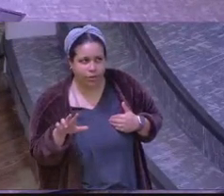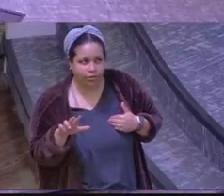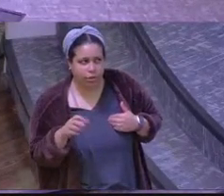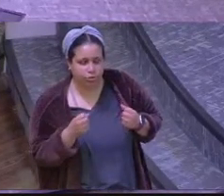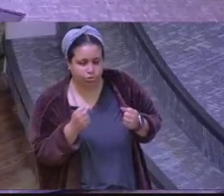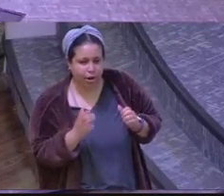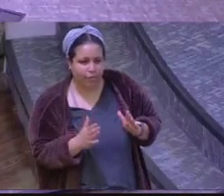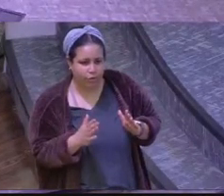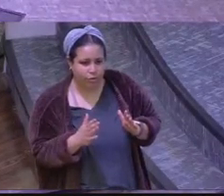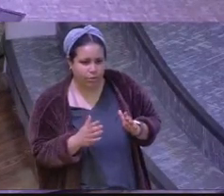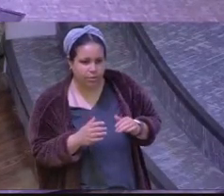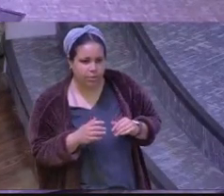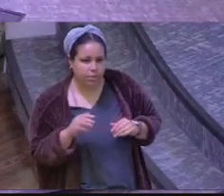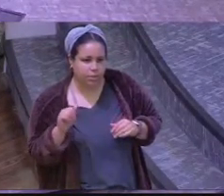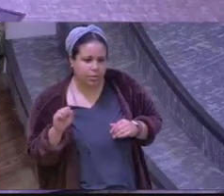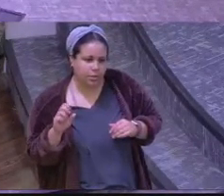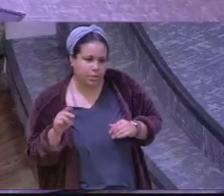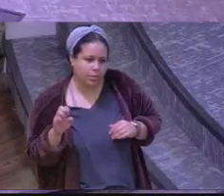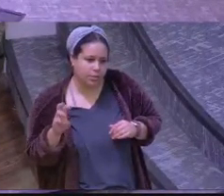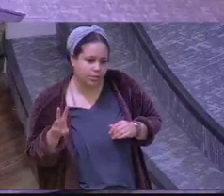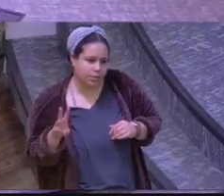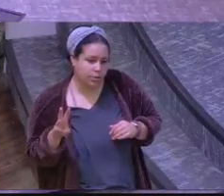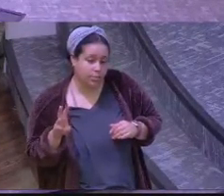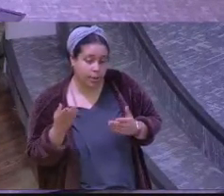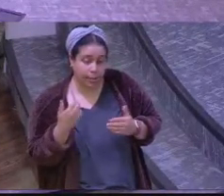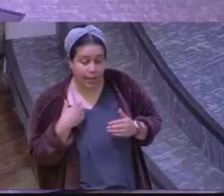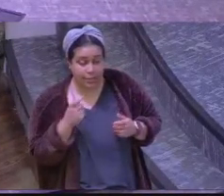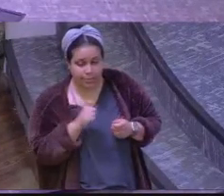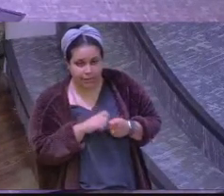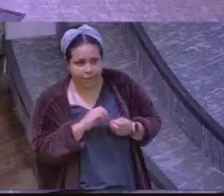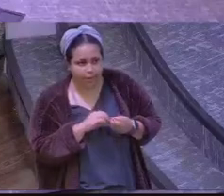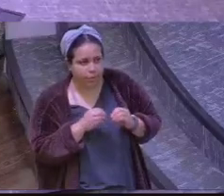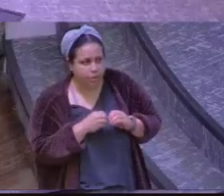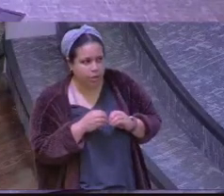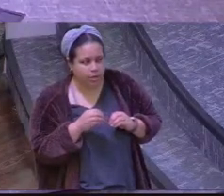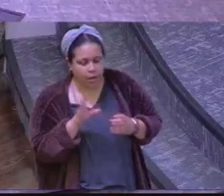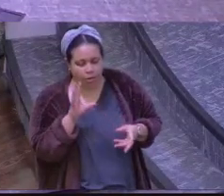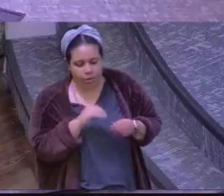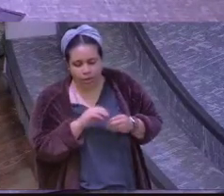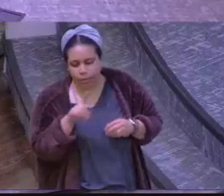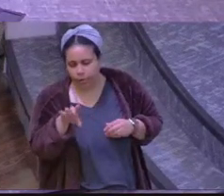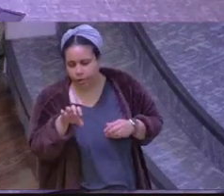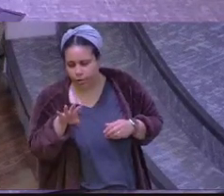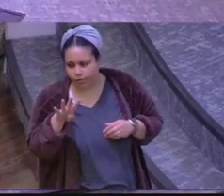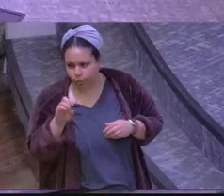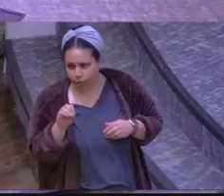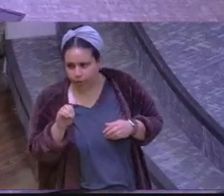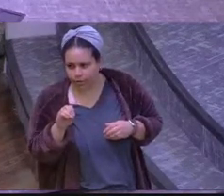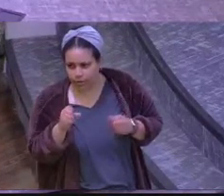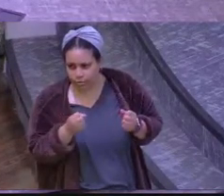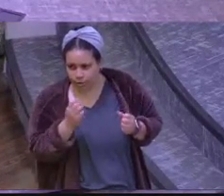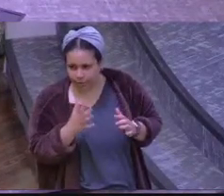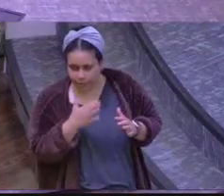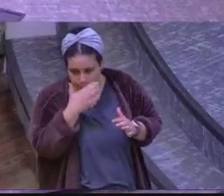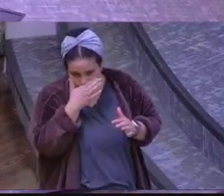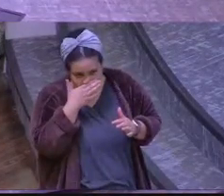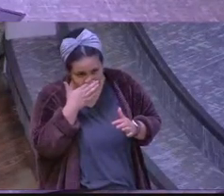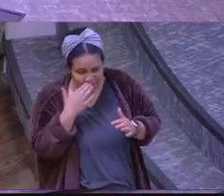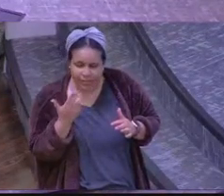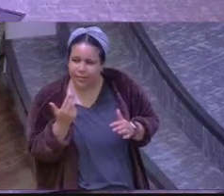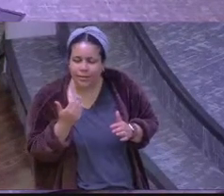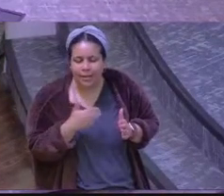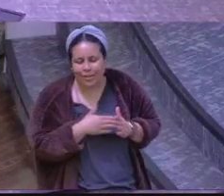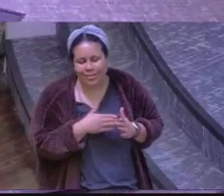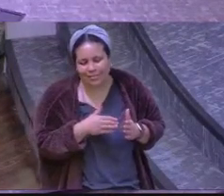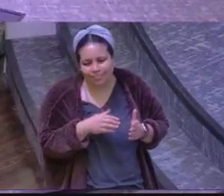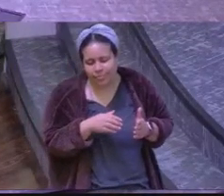Dr. Askew, you could probably, we have over 140 drivers. So they fund about half of our drivers, and 13,000 does not fund. It's not a